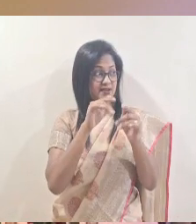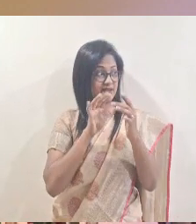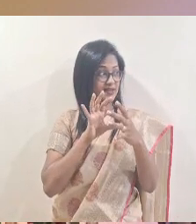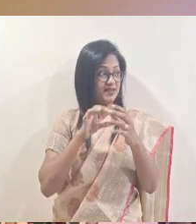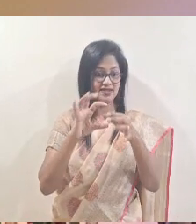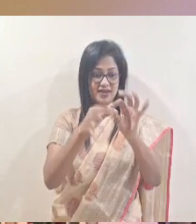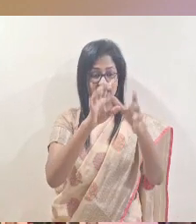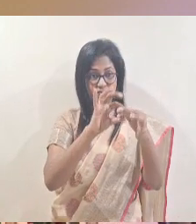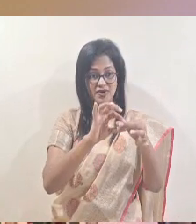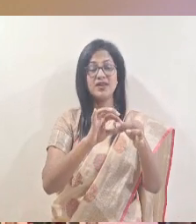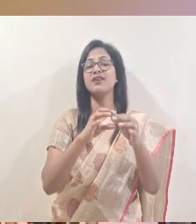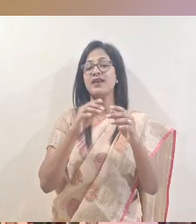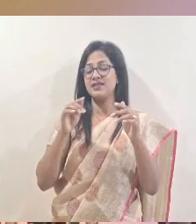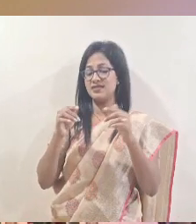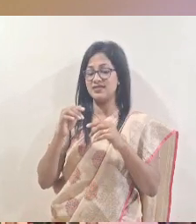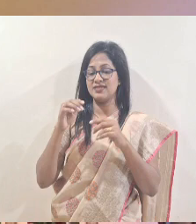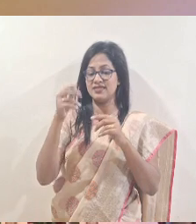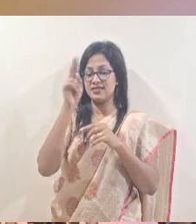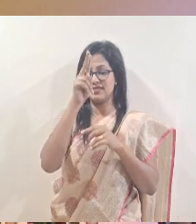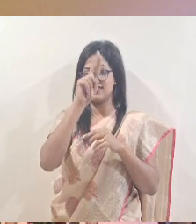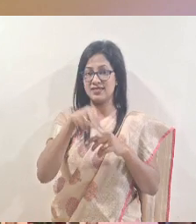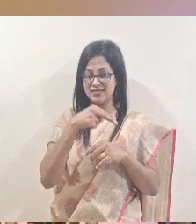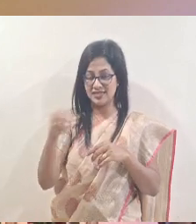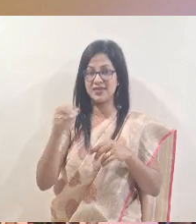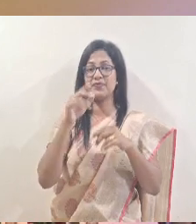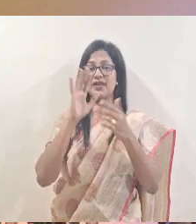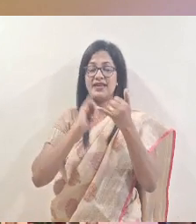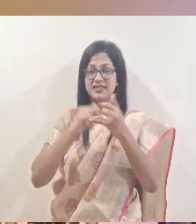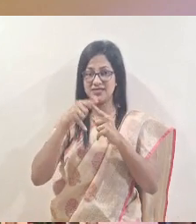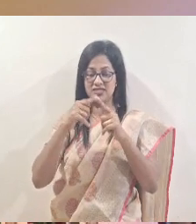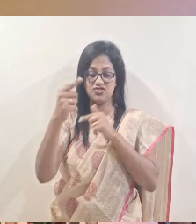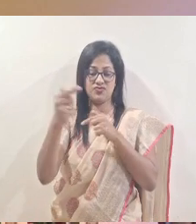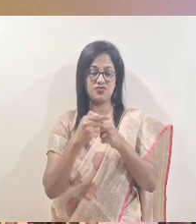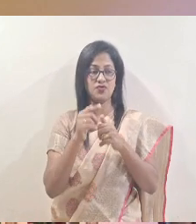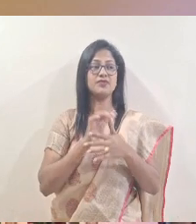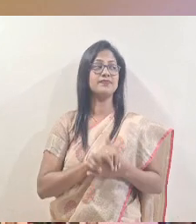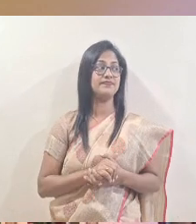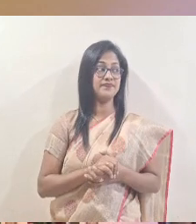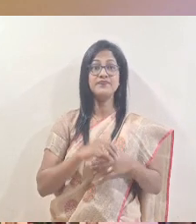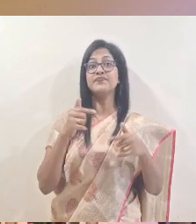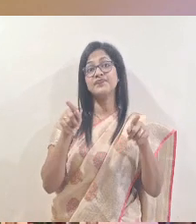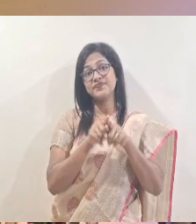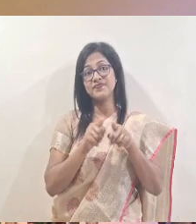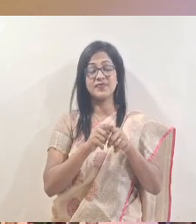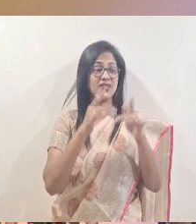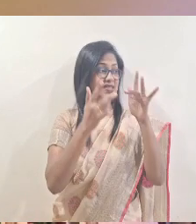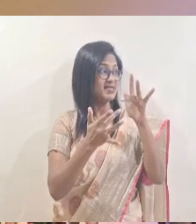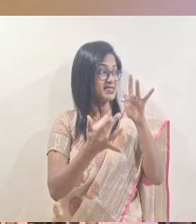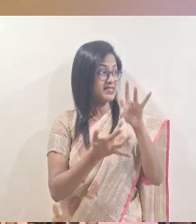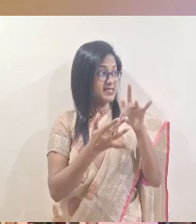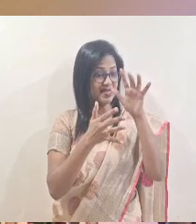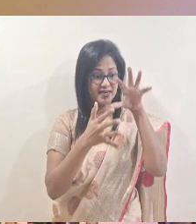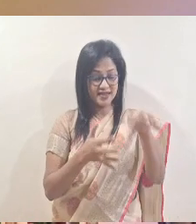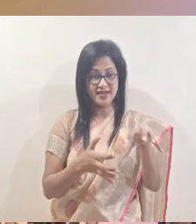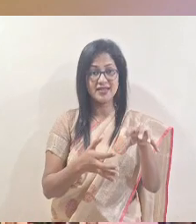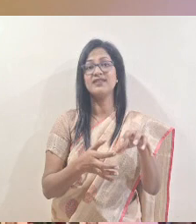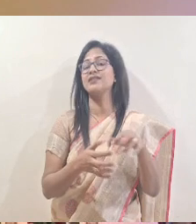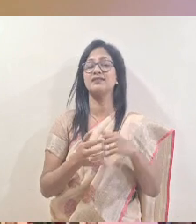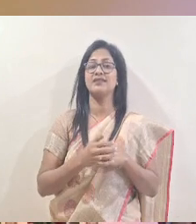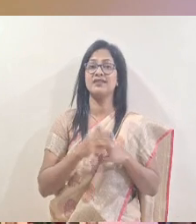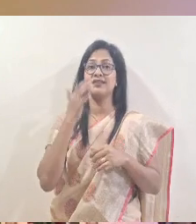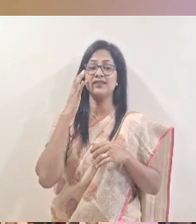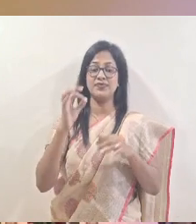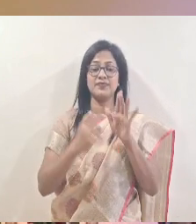of the network, and sigma st defines the number of shortest paths. So, as between a centrality indicates the